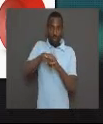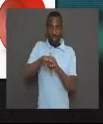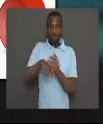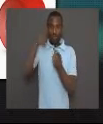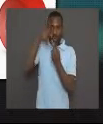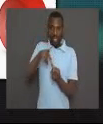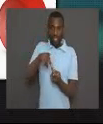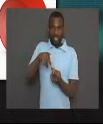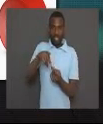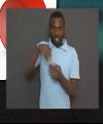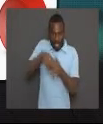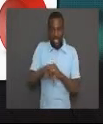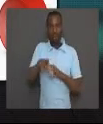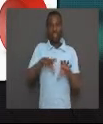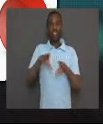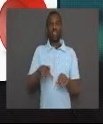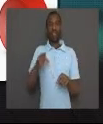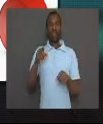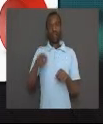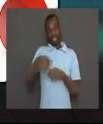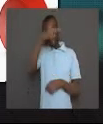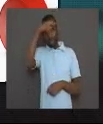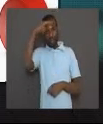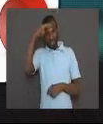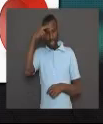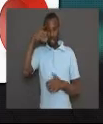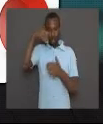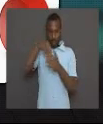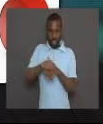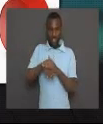the bottle, it appears as a jet.